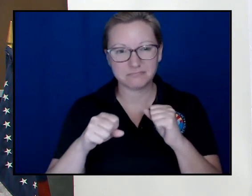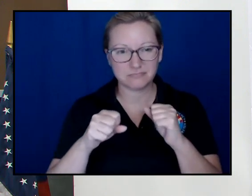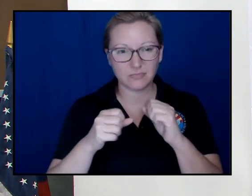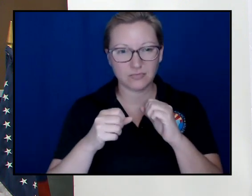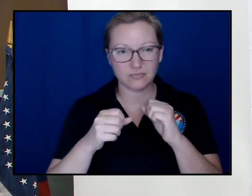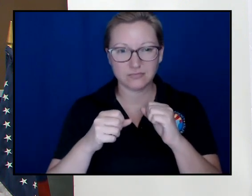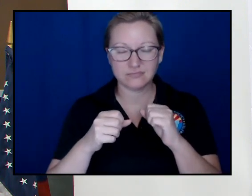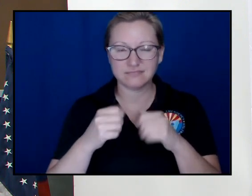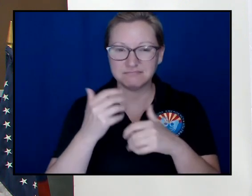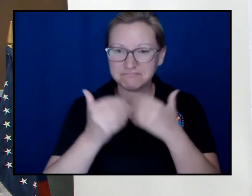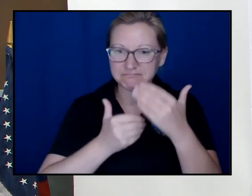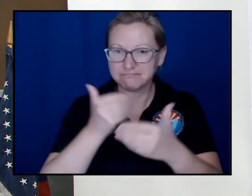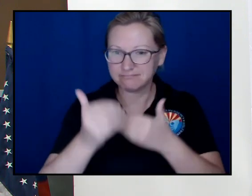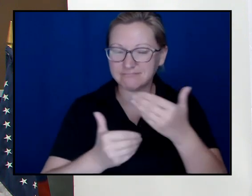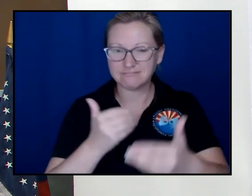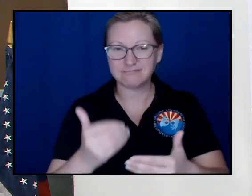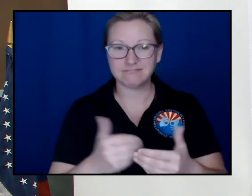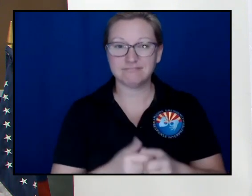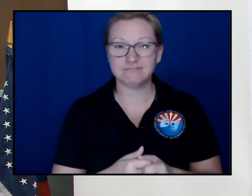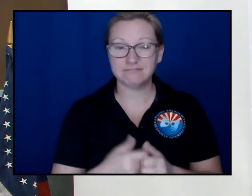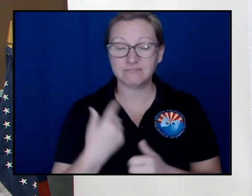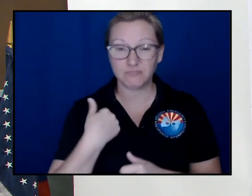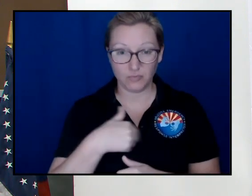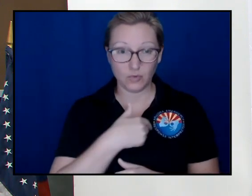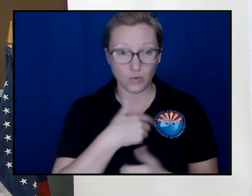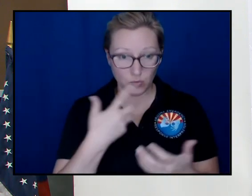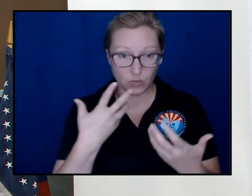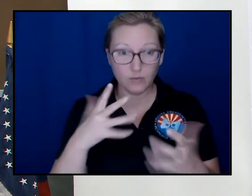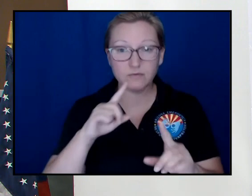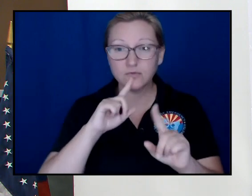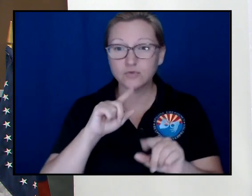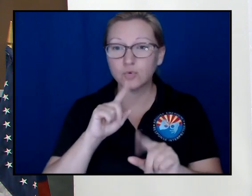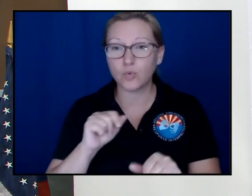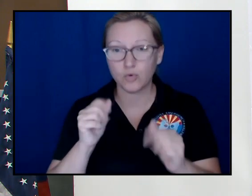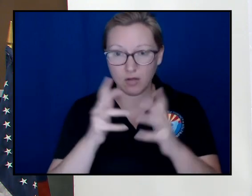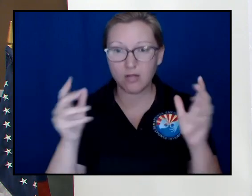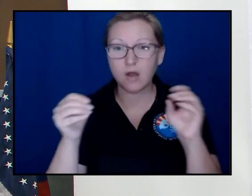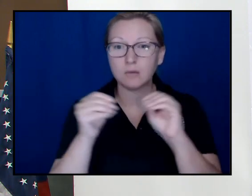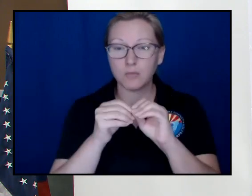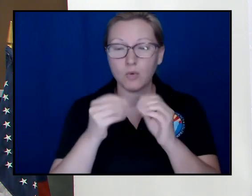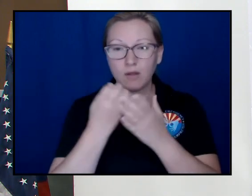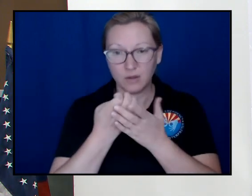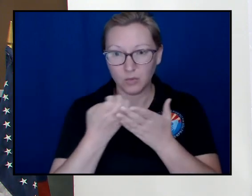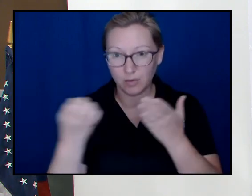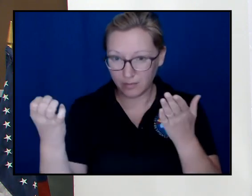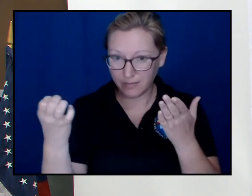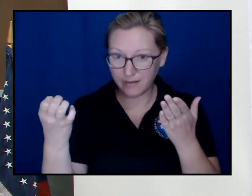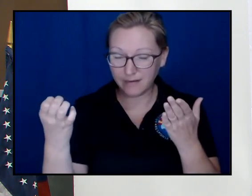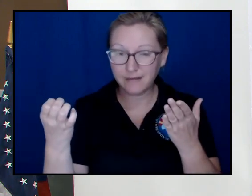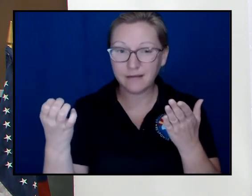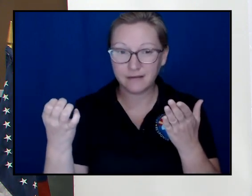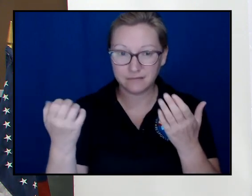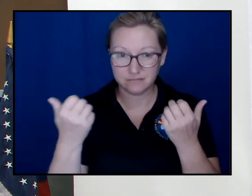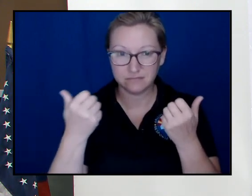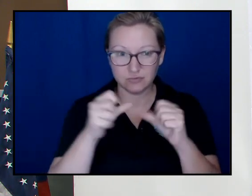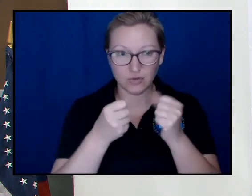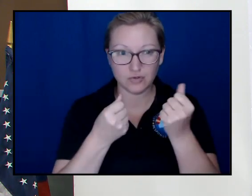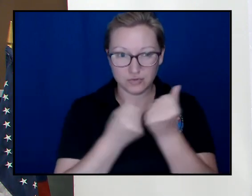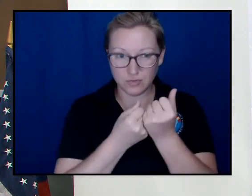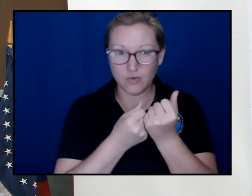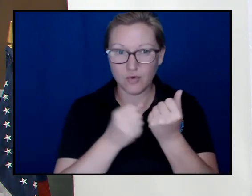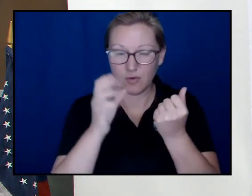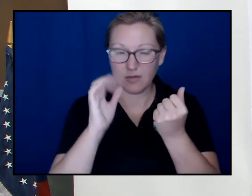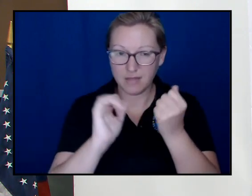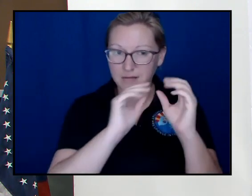our equipment. We've ordered quite a bit of equipment since the last update to try to support this effort, and then also